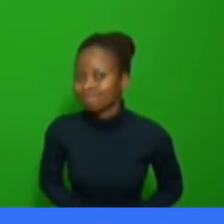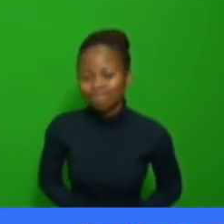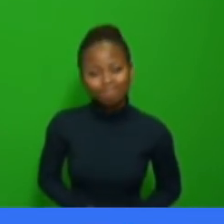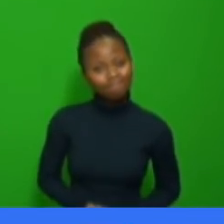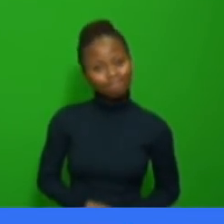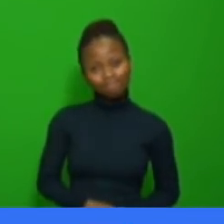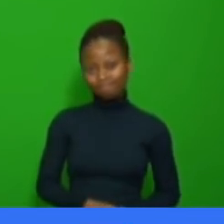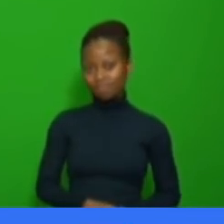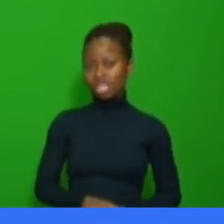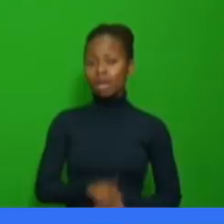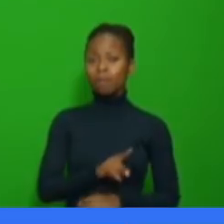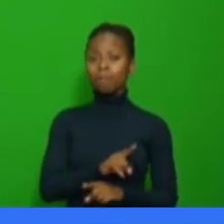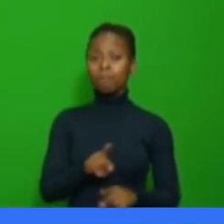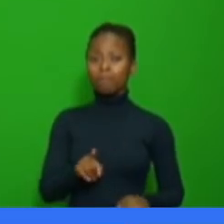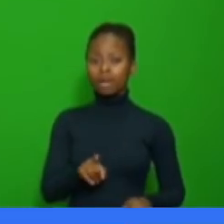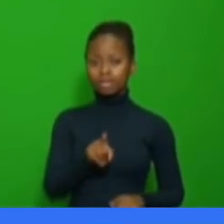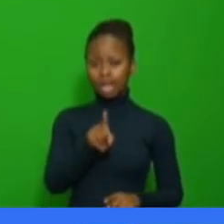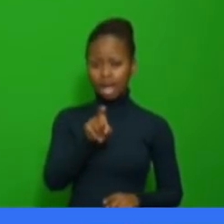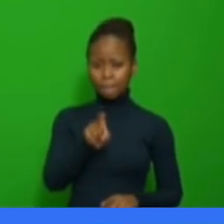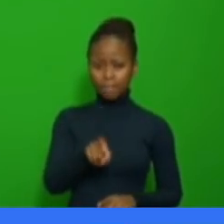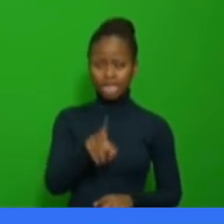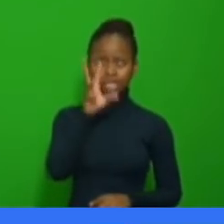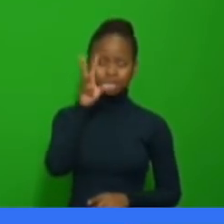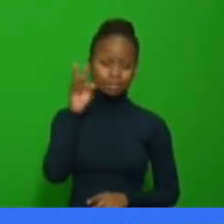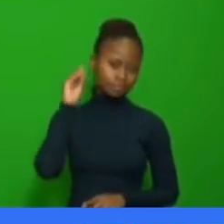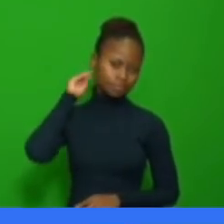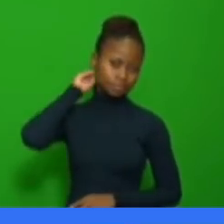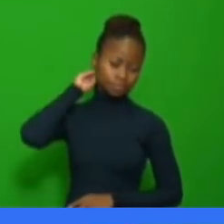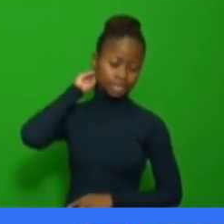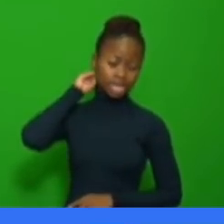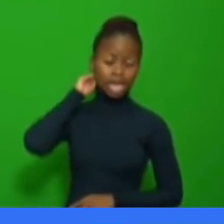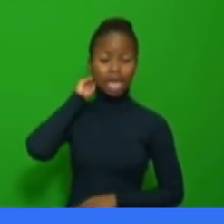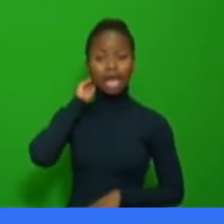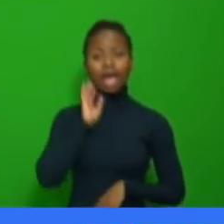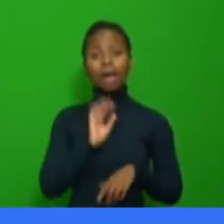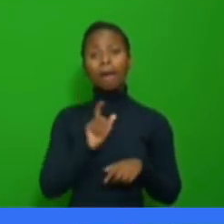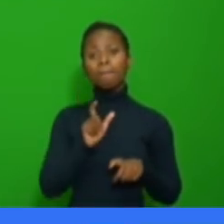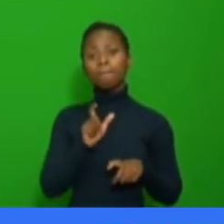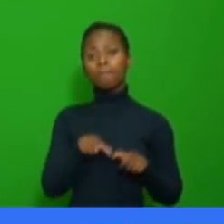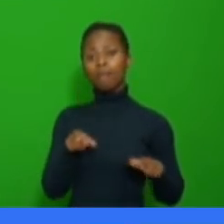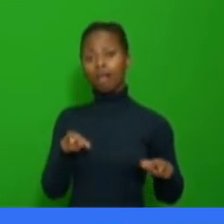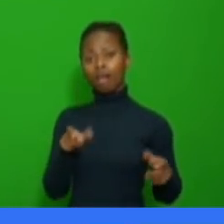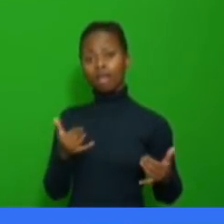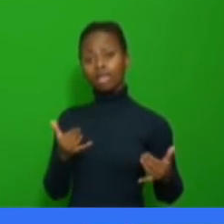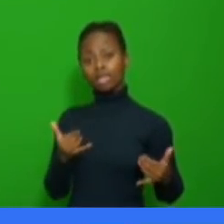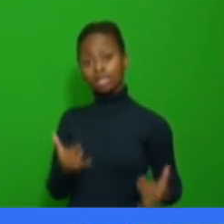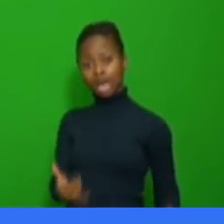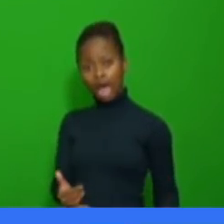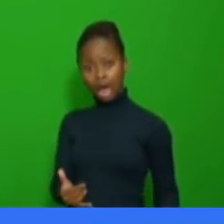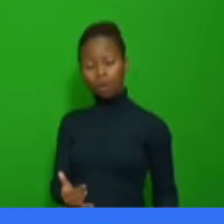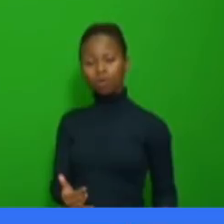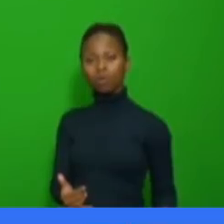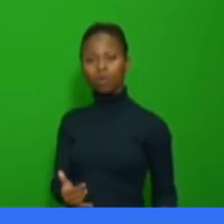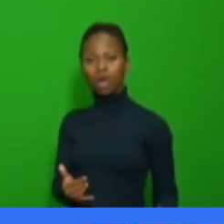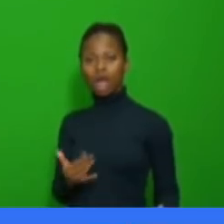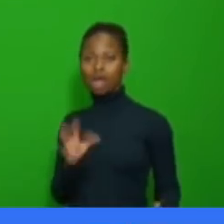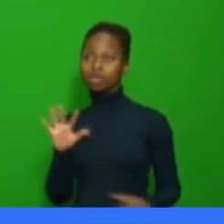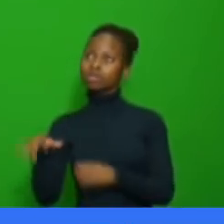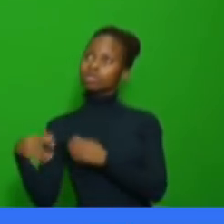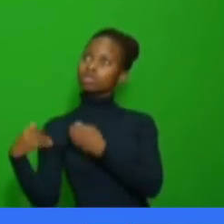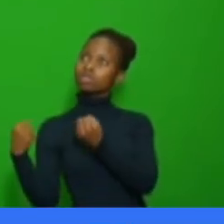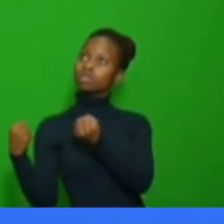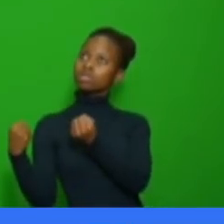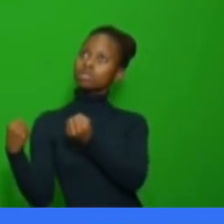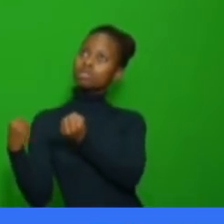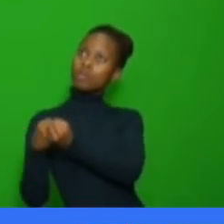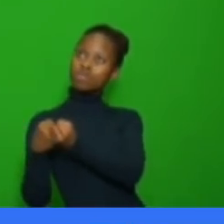fundamentally one thing that you've got to also bear in mind is that people are taking these stances and they say that